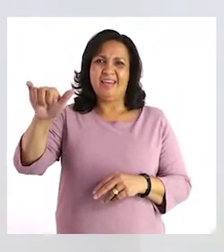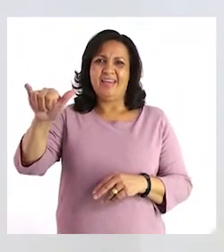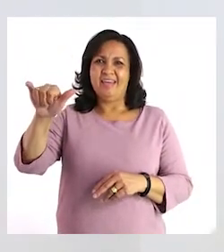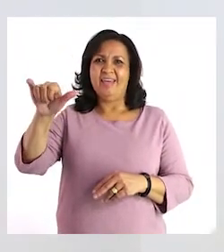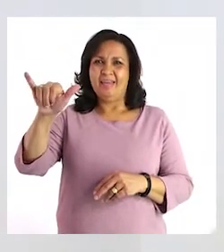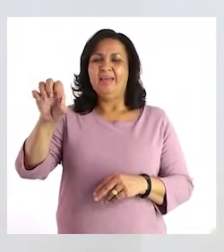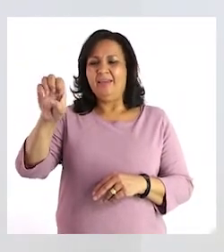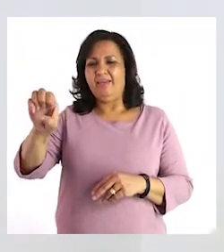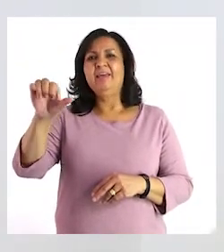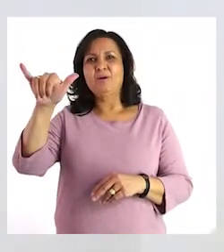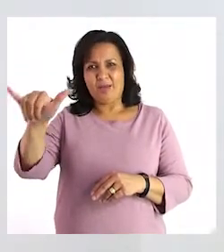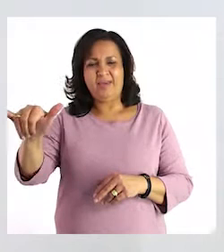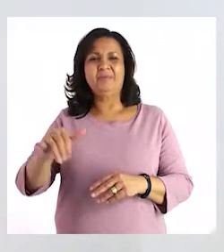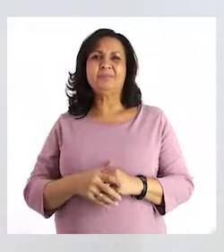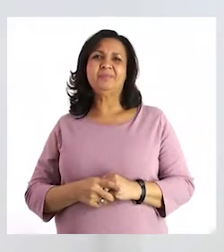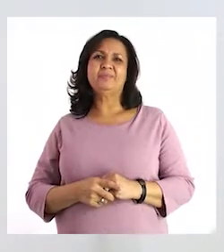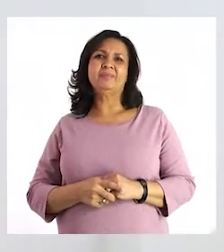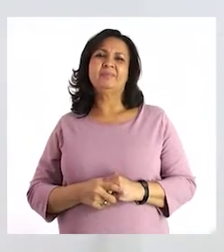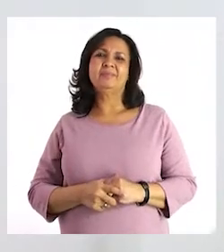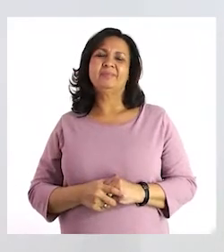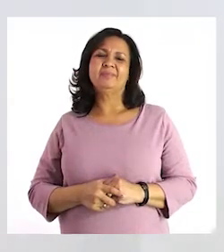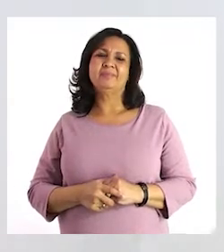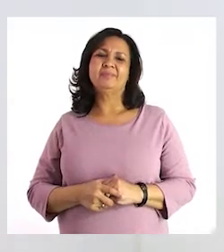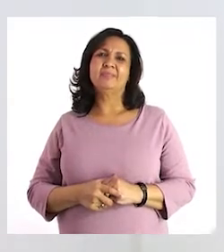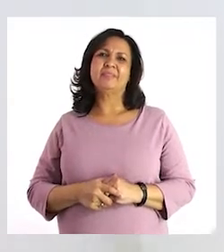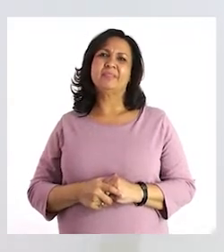letter K makes the sound K.